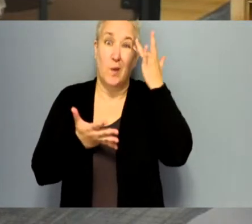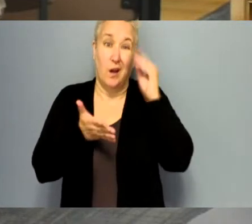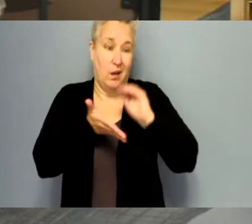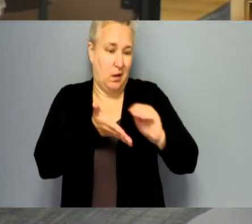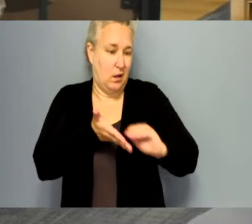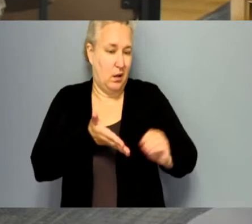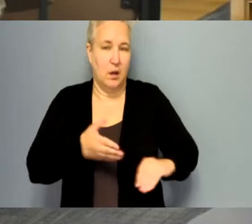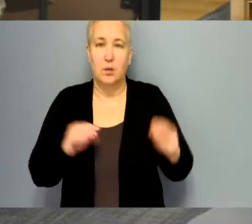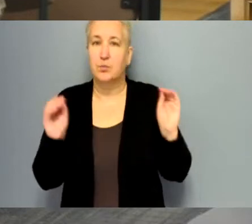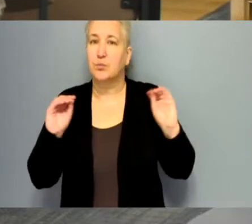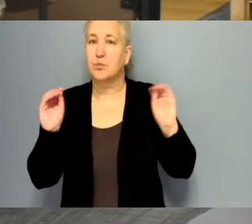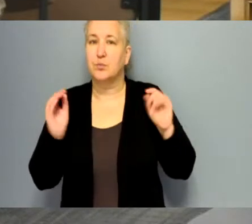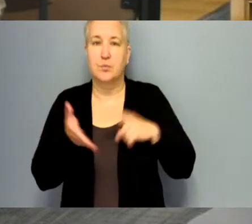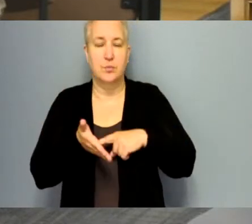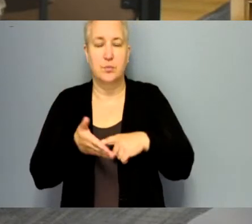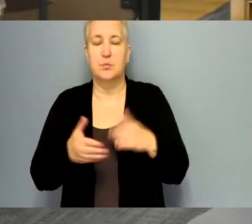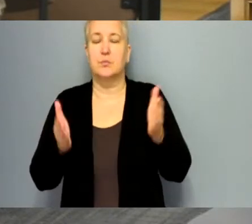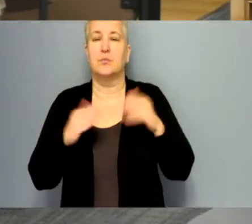in?